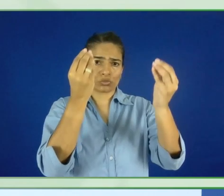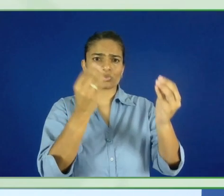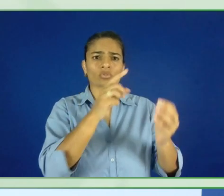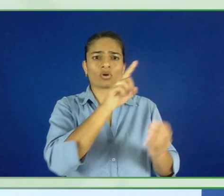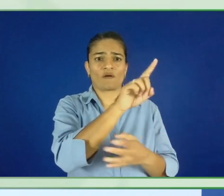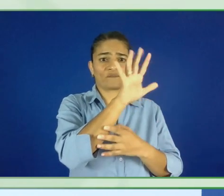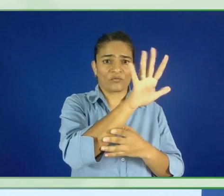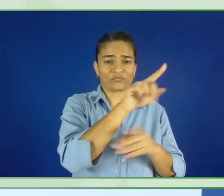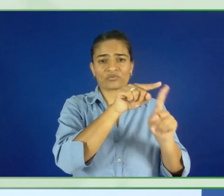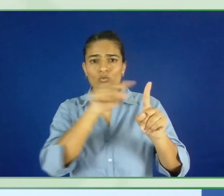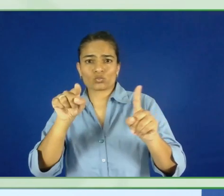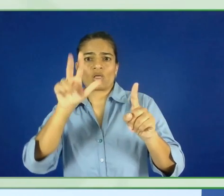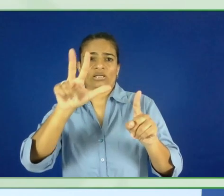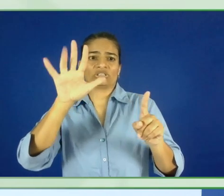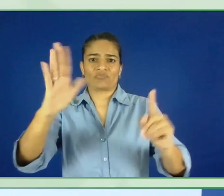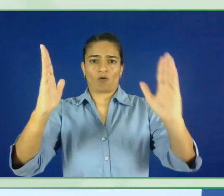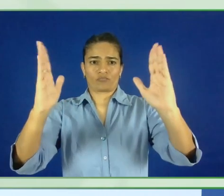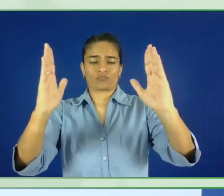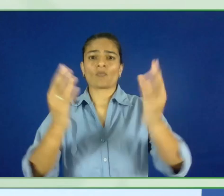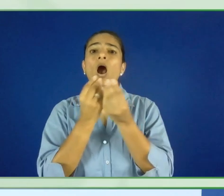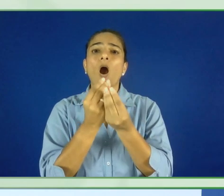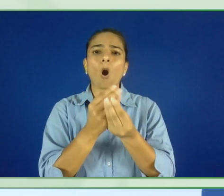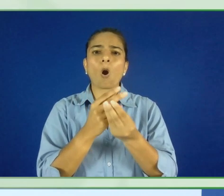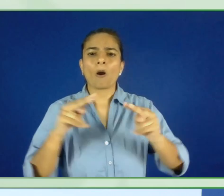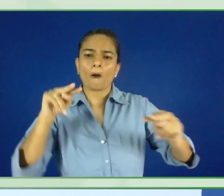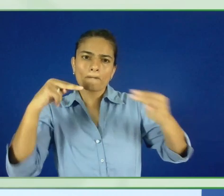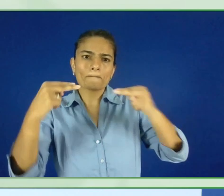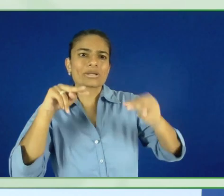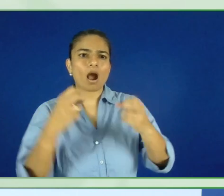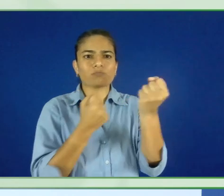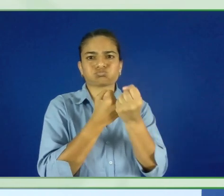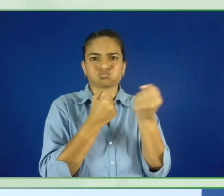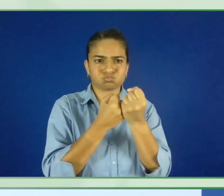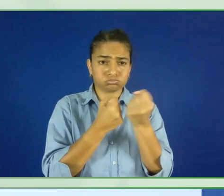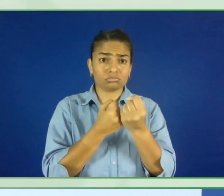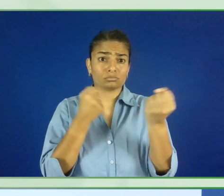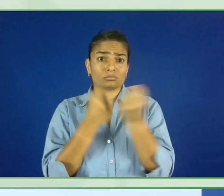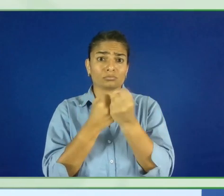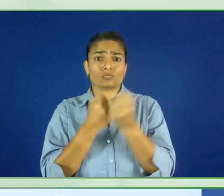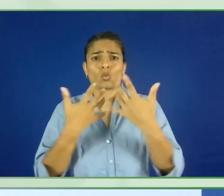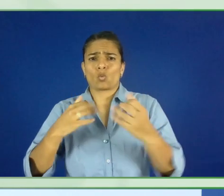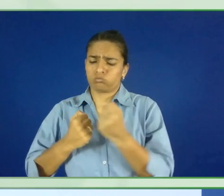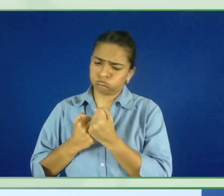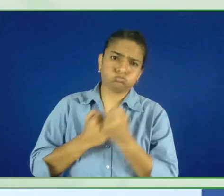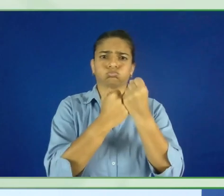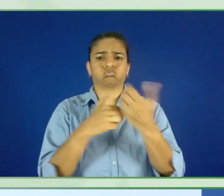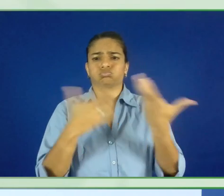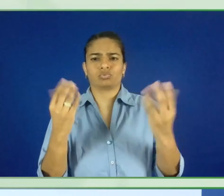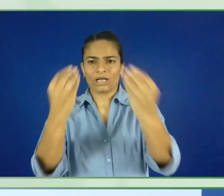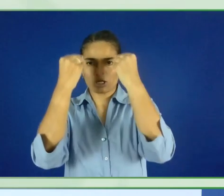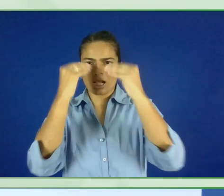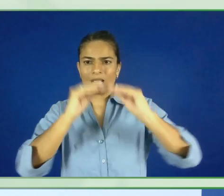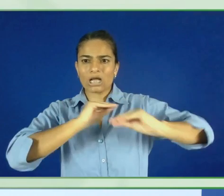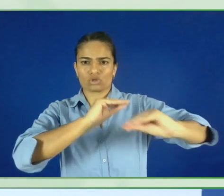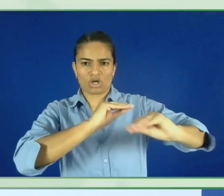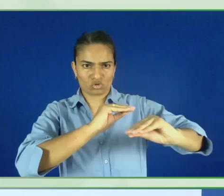a really strong help of the popular education side. We are a unique association because